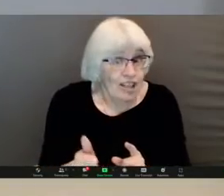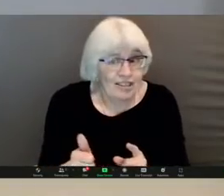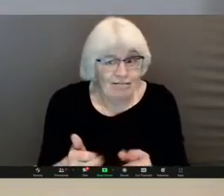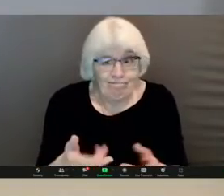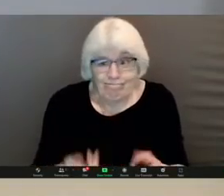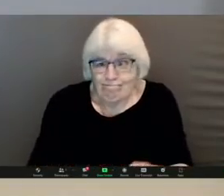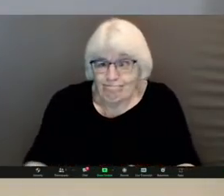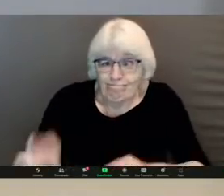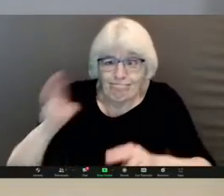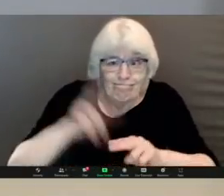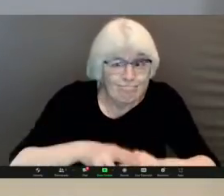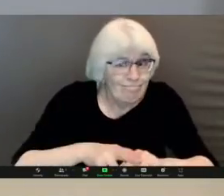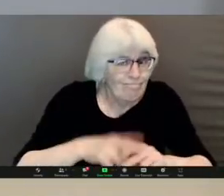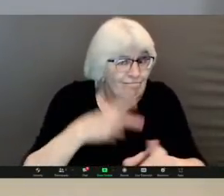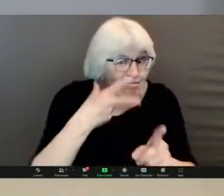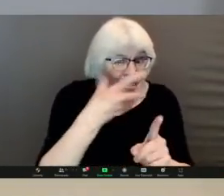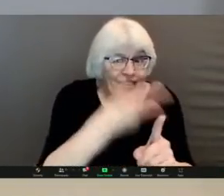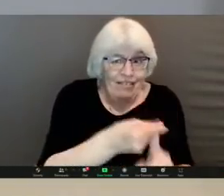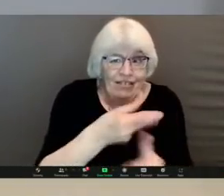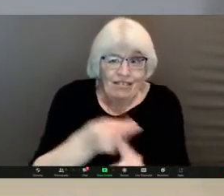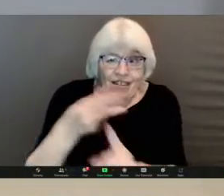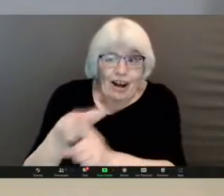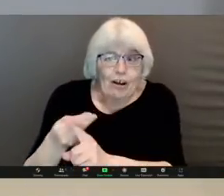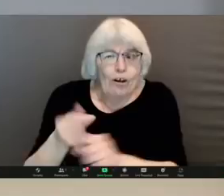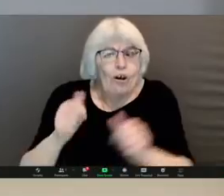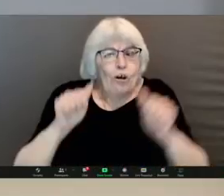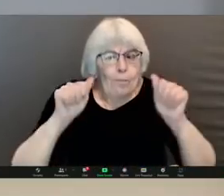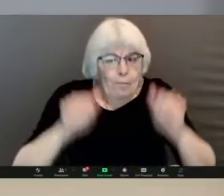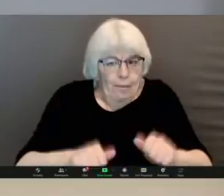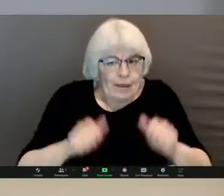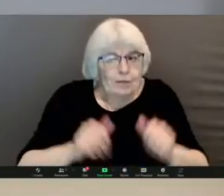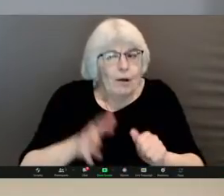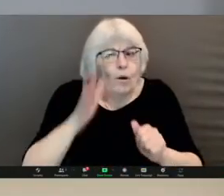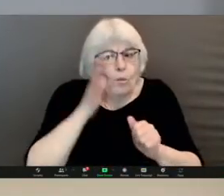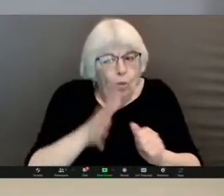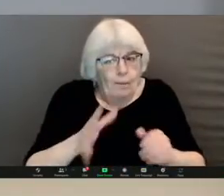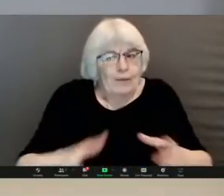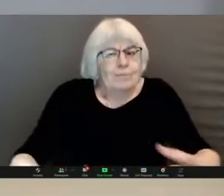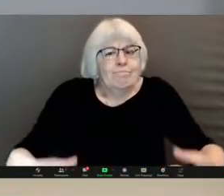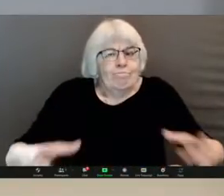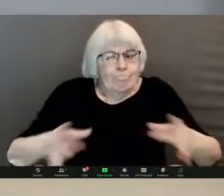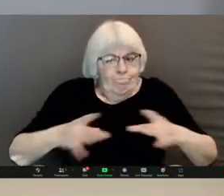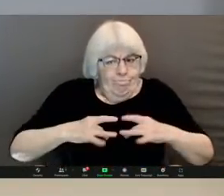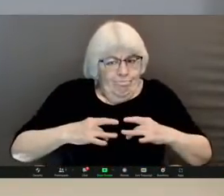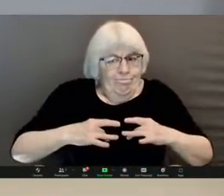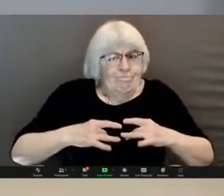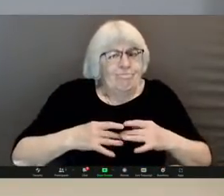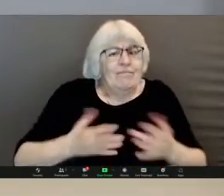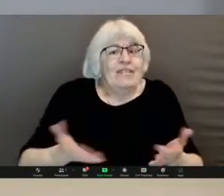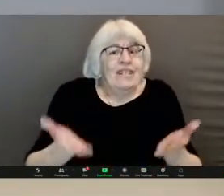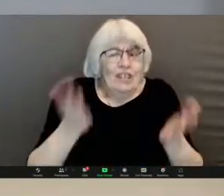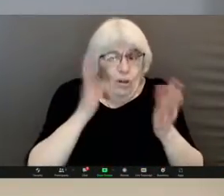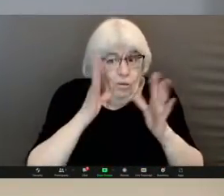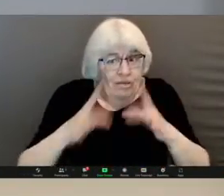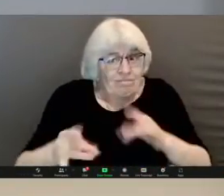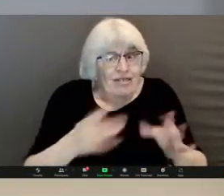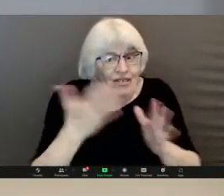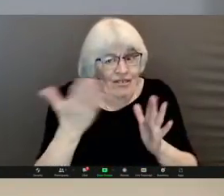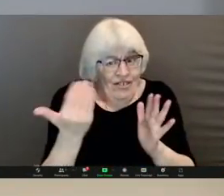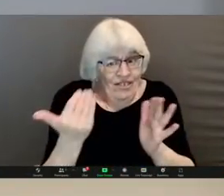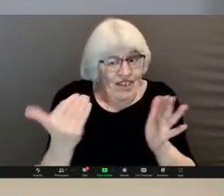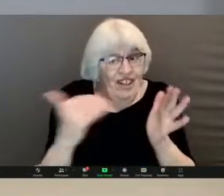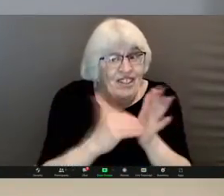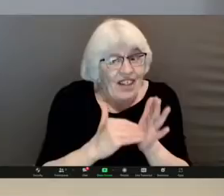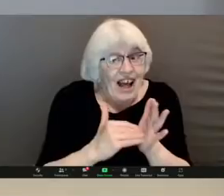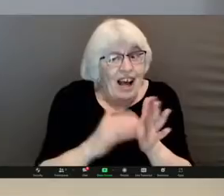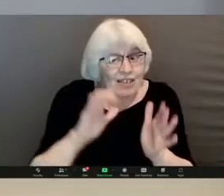to the 15,000 cases per day. The dominance of the Delta variant as we are entering the fall season, when people